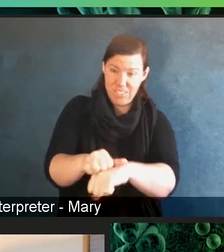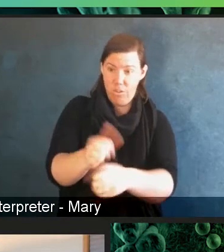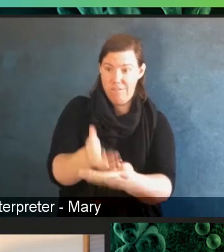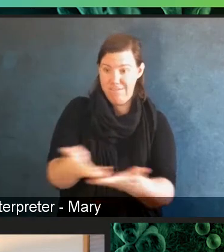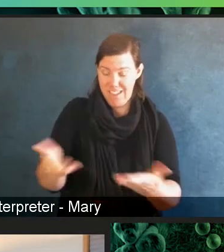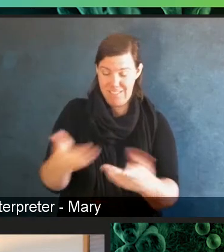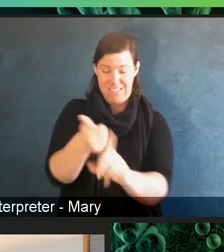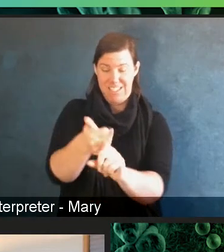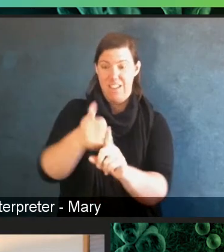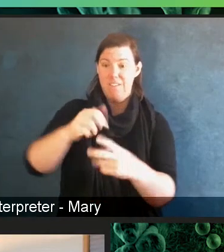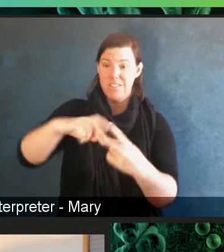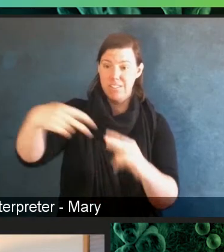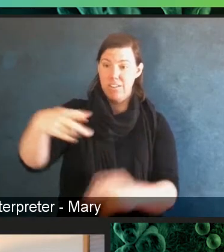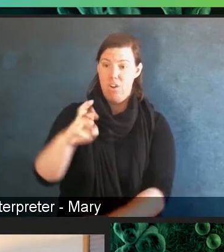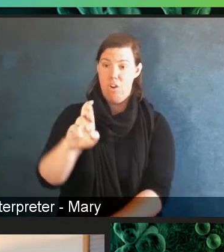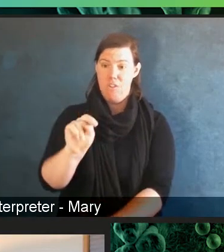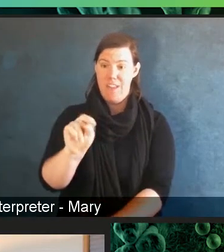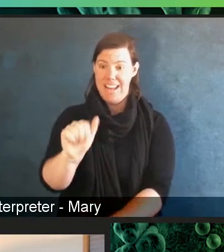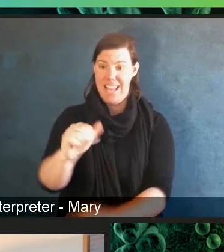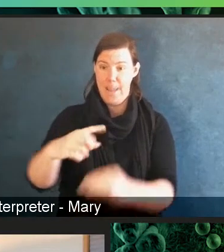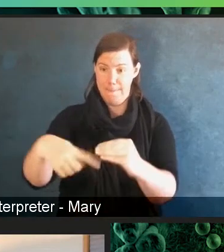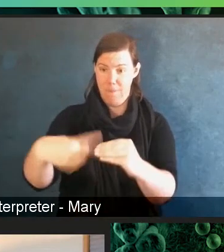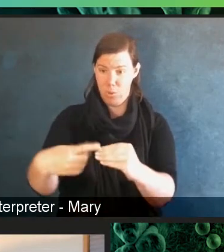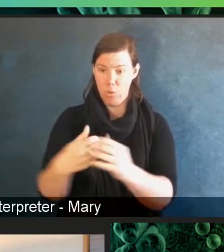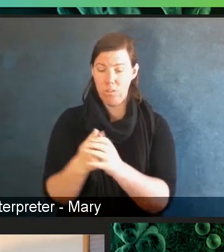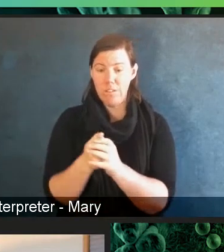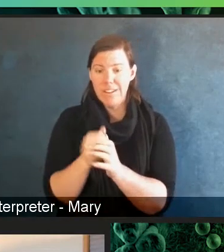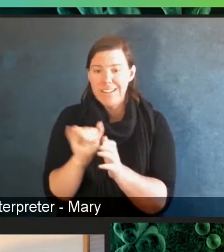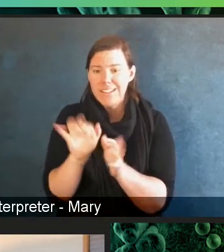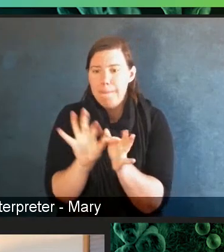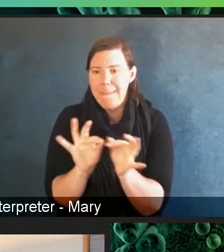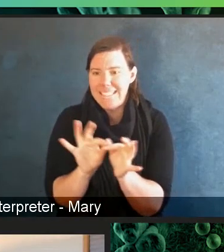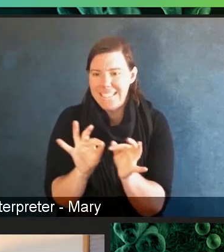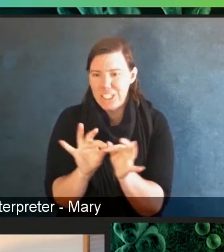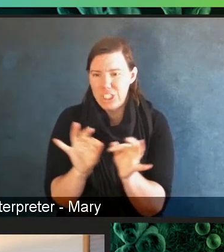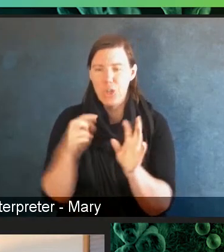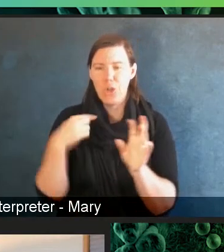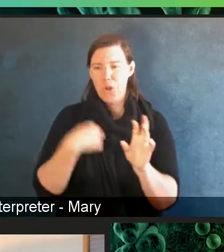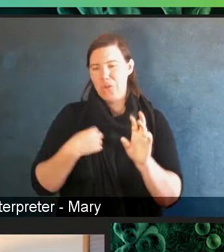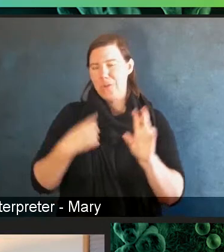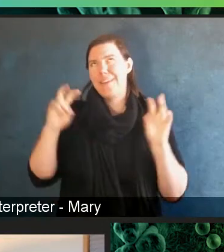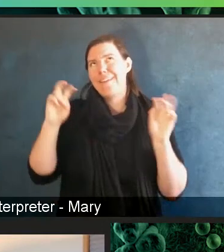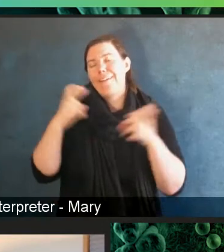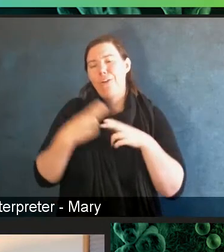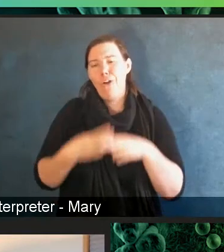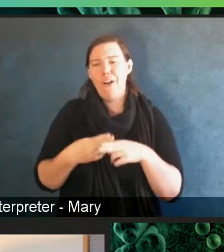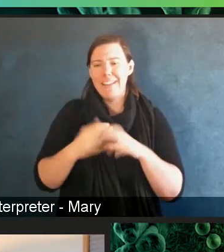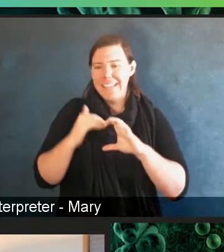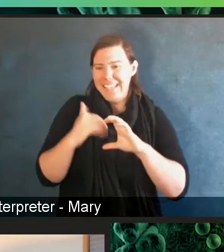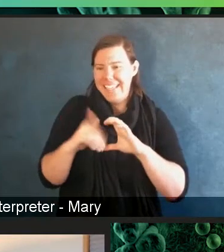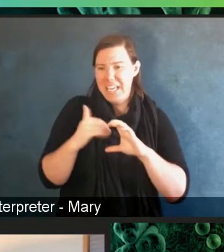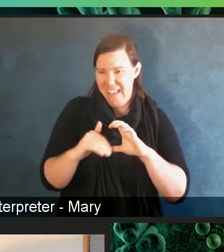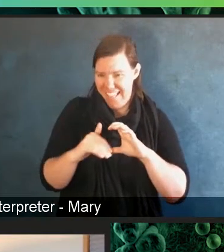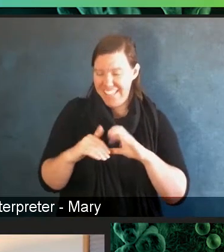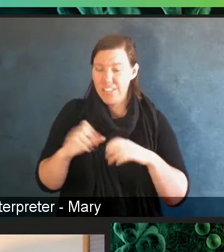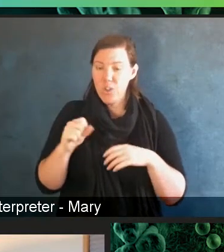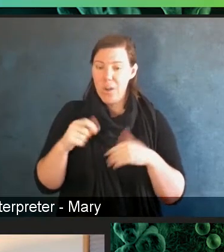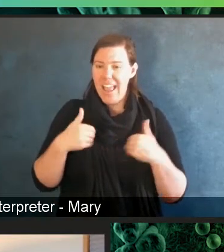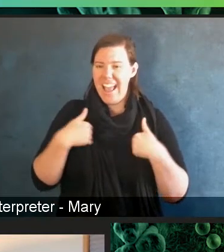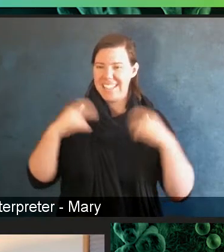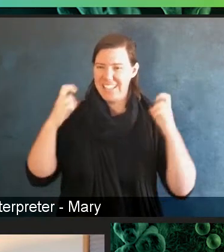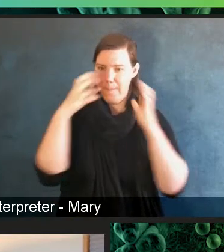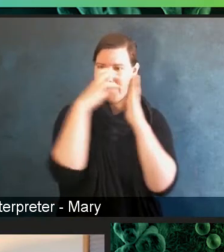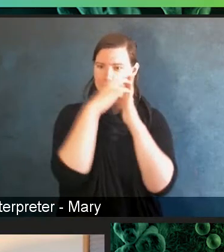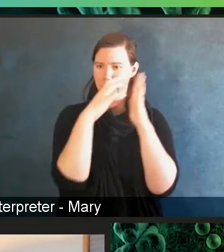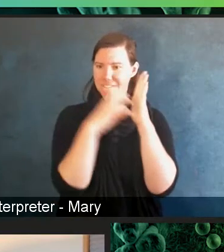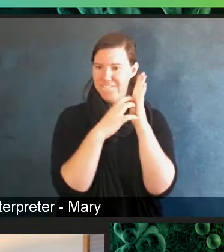protein as a message. Like if we think of it as an email, for example, an email has paragraphs. And if you take an email and you randomly insert